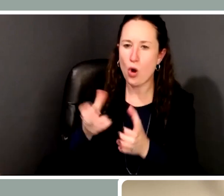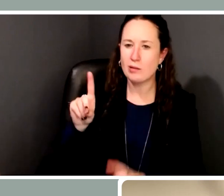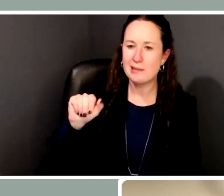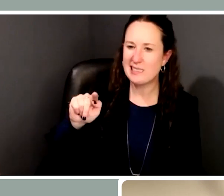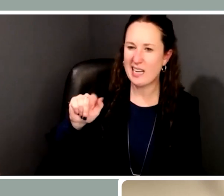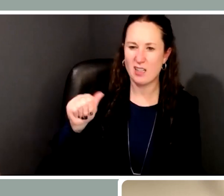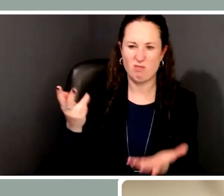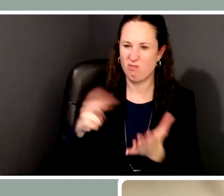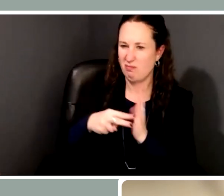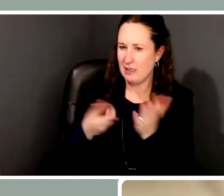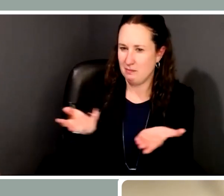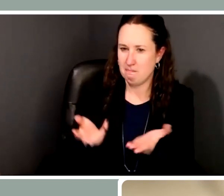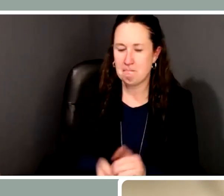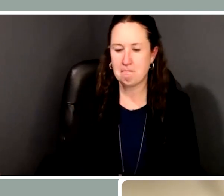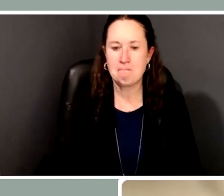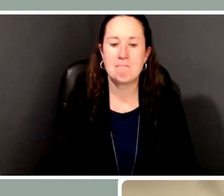is this